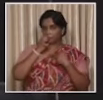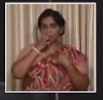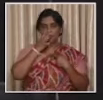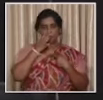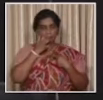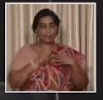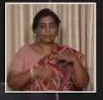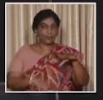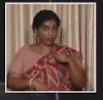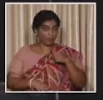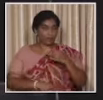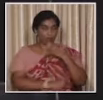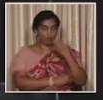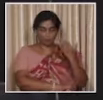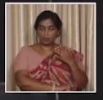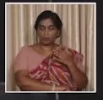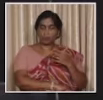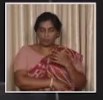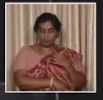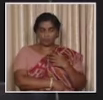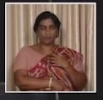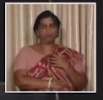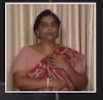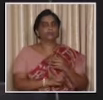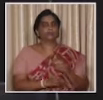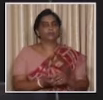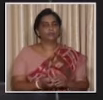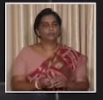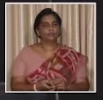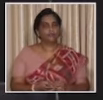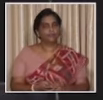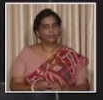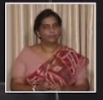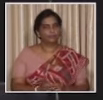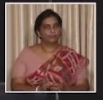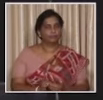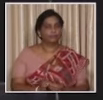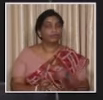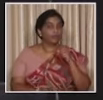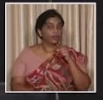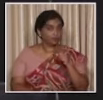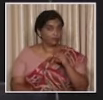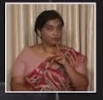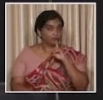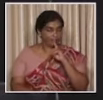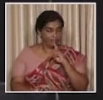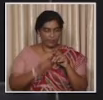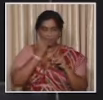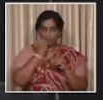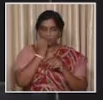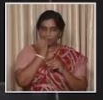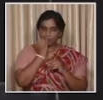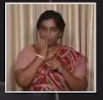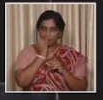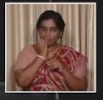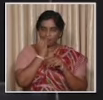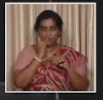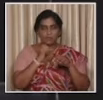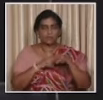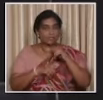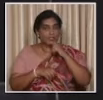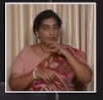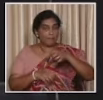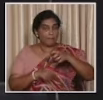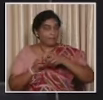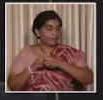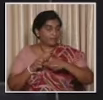few updates. In terms, with regards to the pipes that you had mentioned that are in the harbour with, you know,